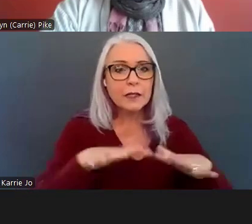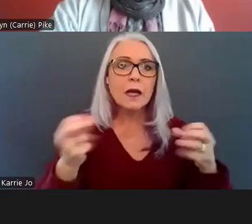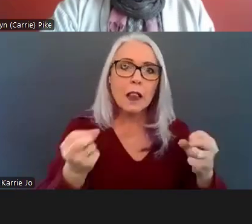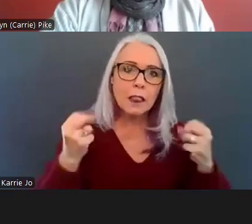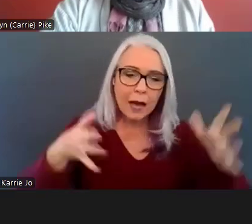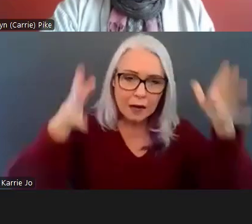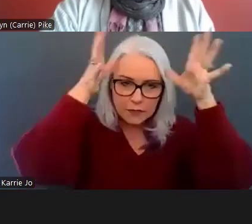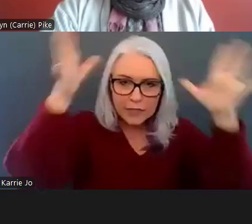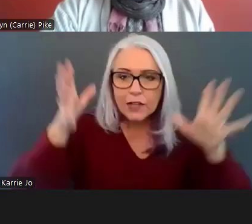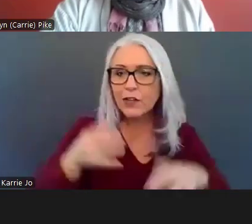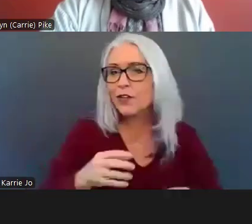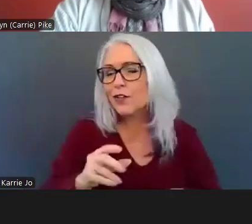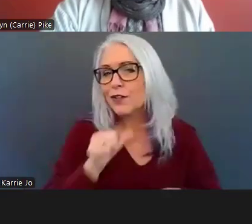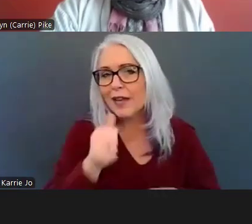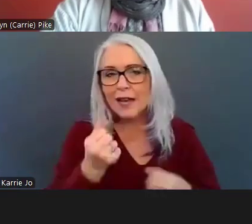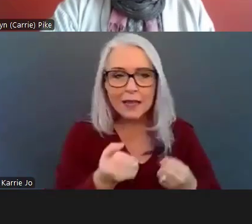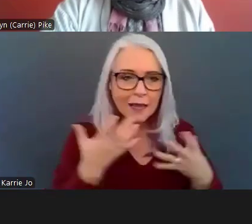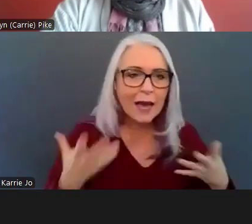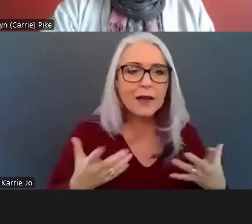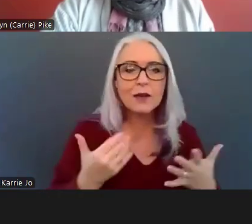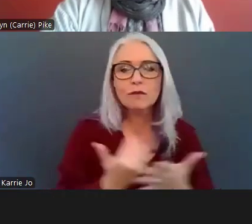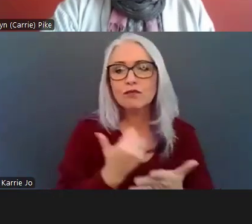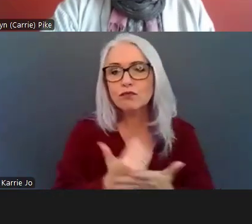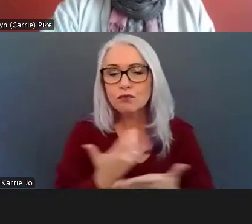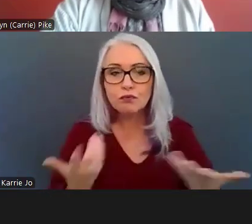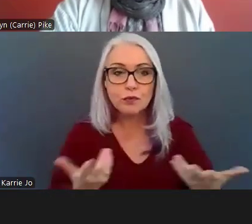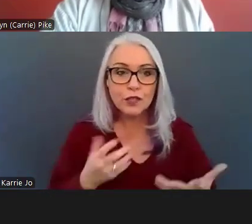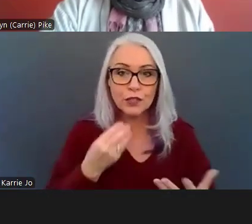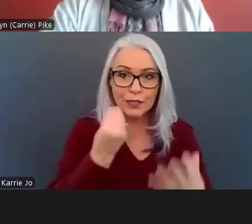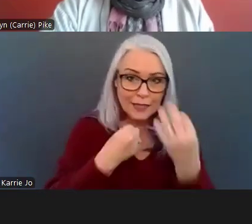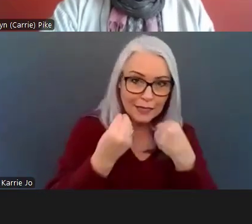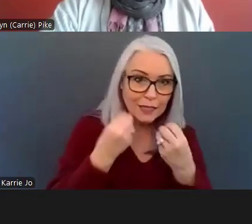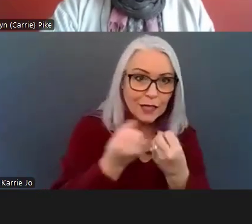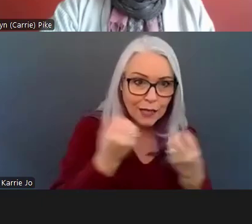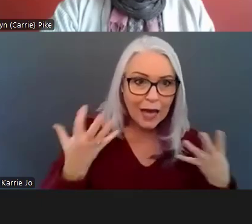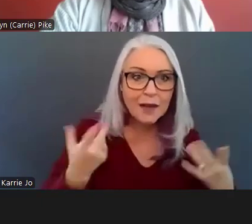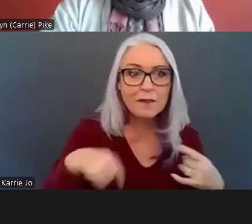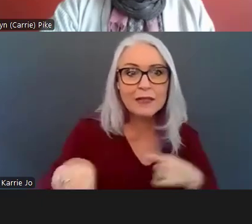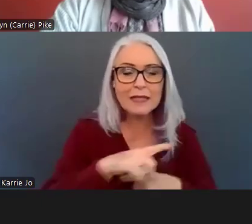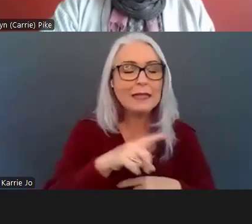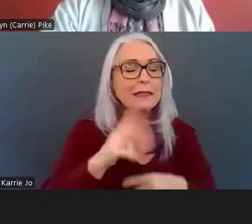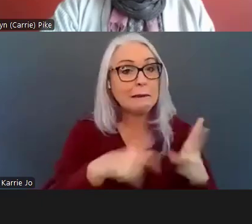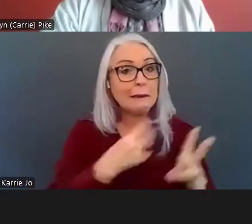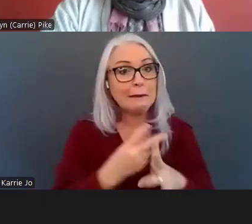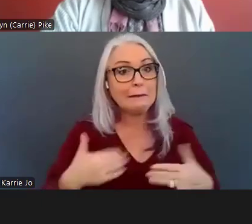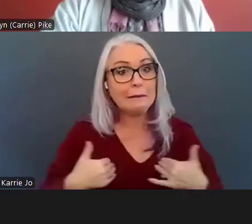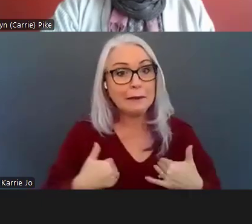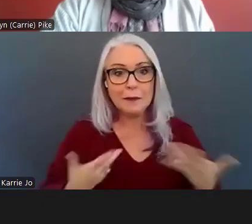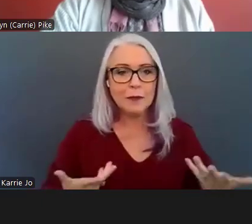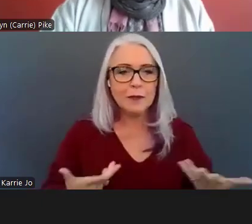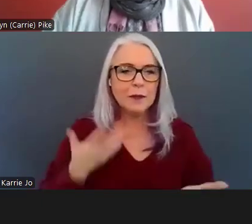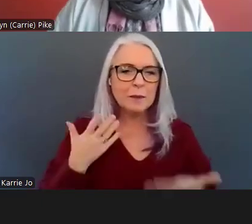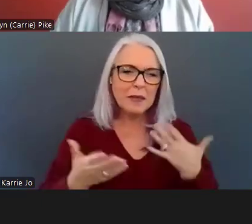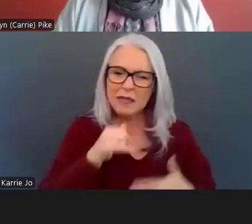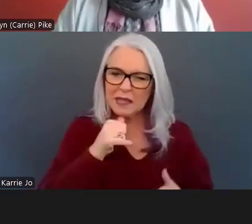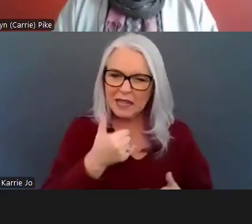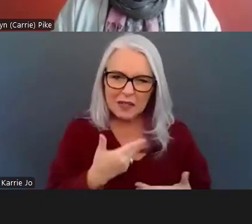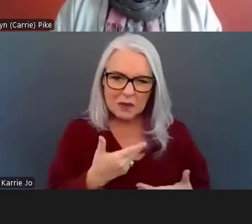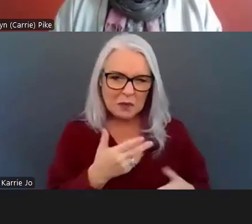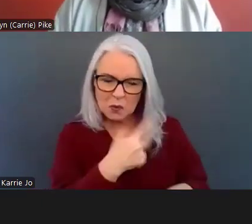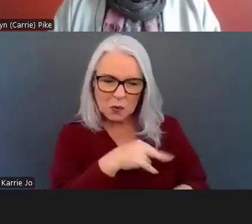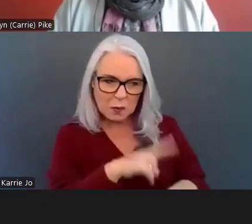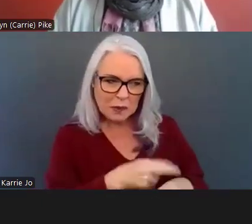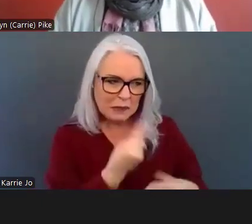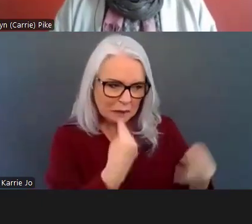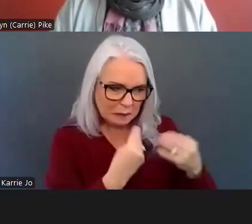much regeneration. So they're eating a lot of the invasive species that they wouldn't have generally found the most palatable species initially, but it's